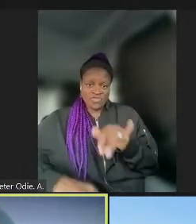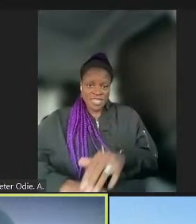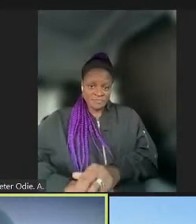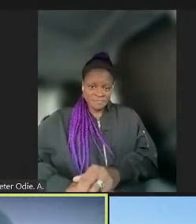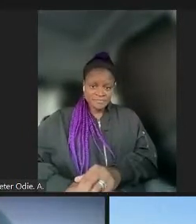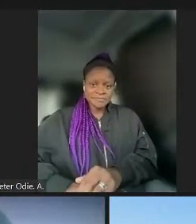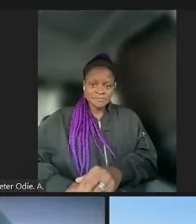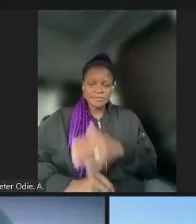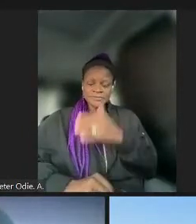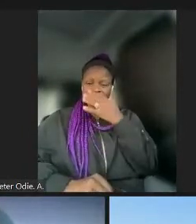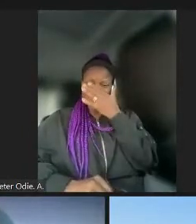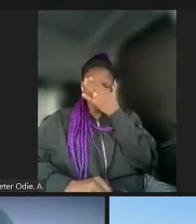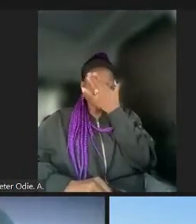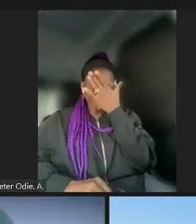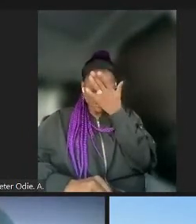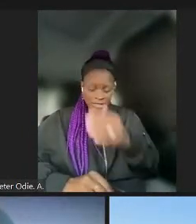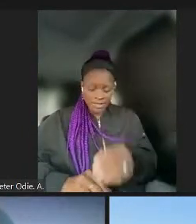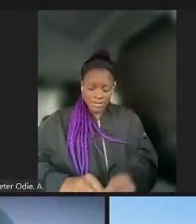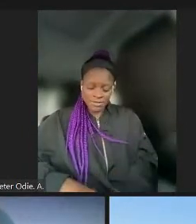Well, I think